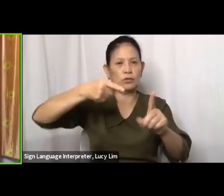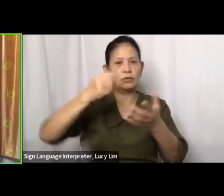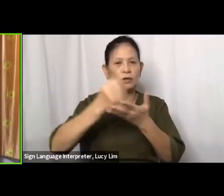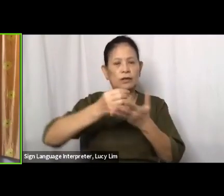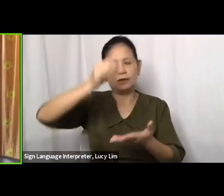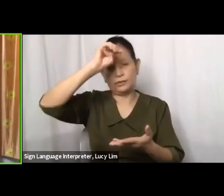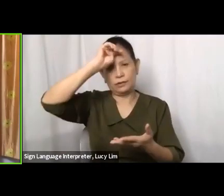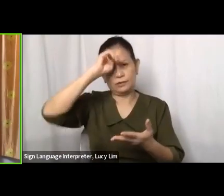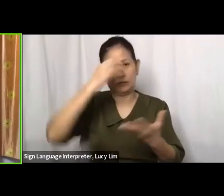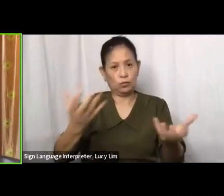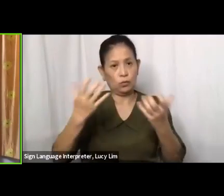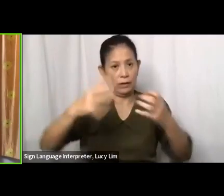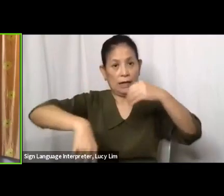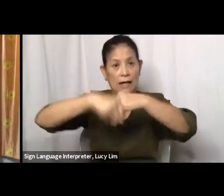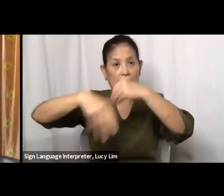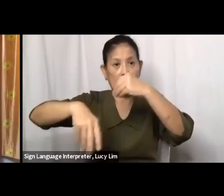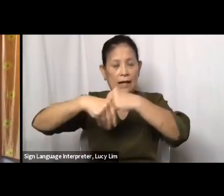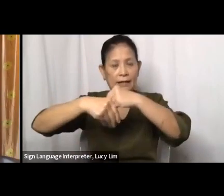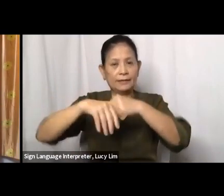add something?